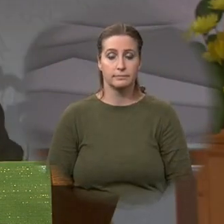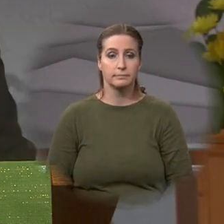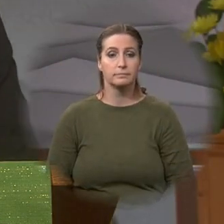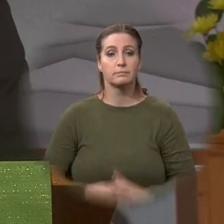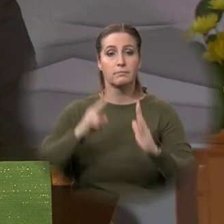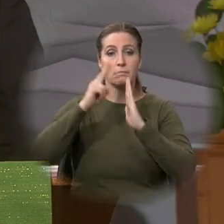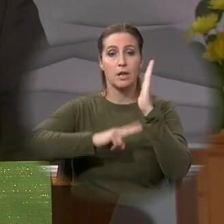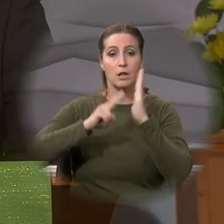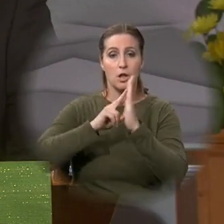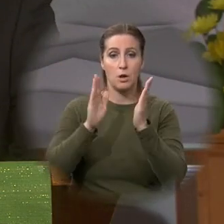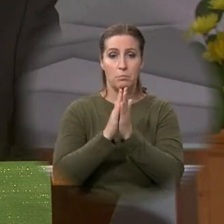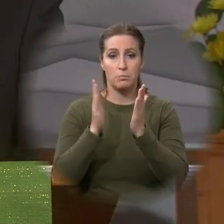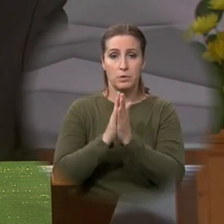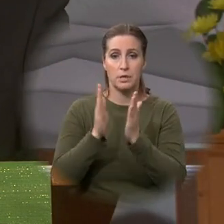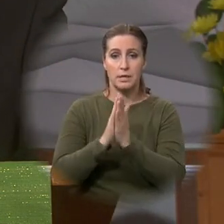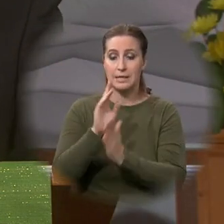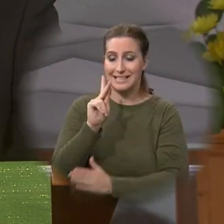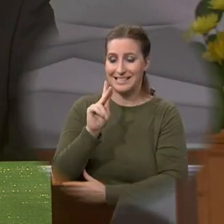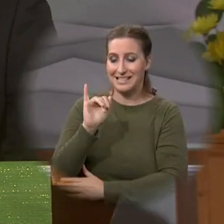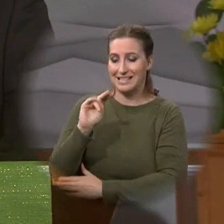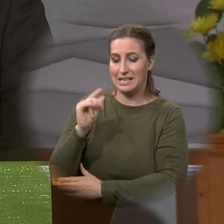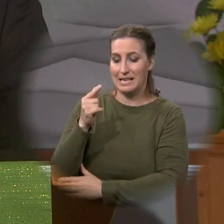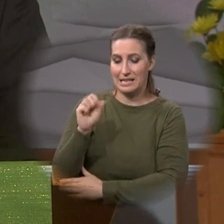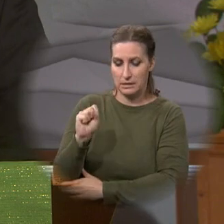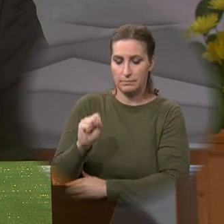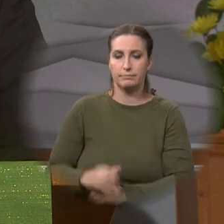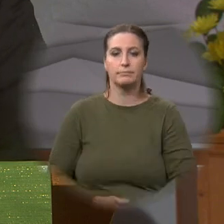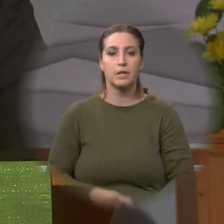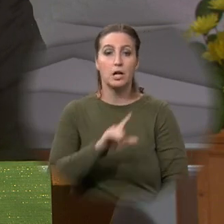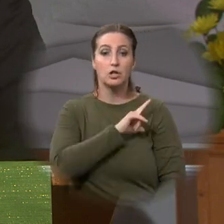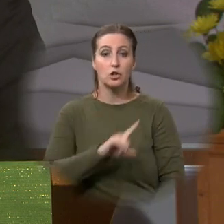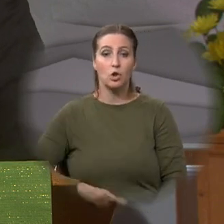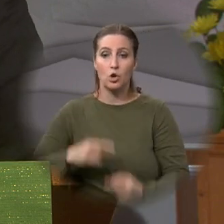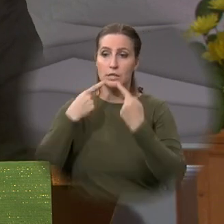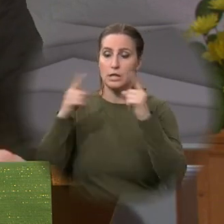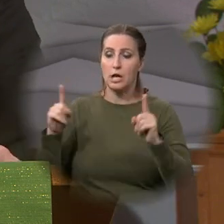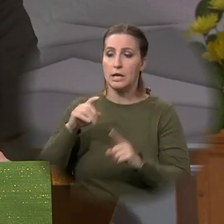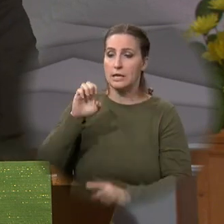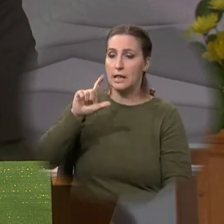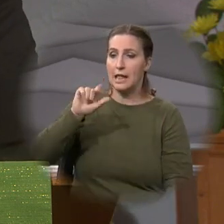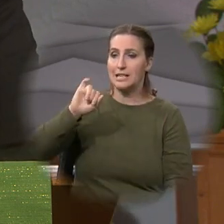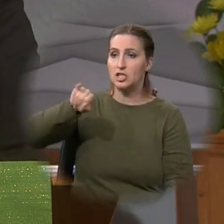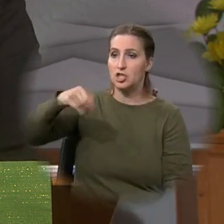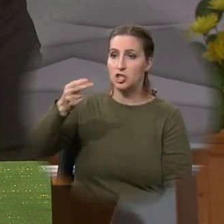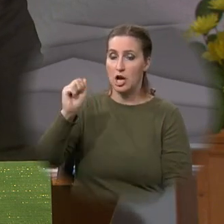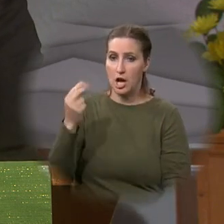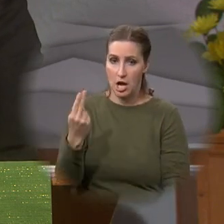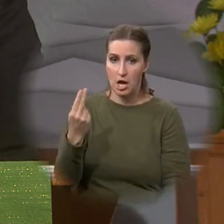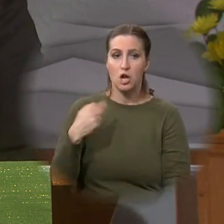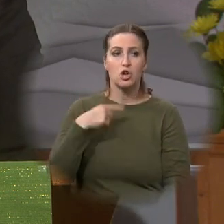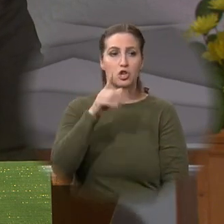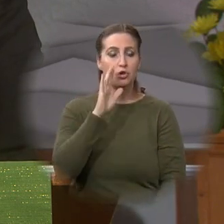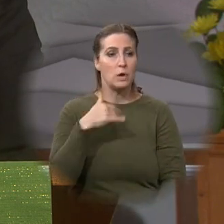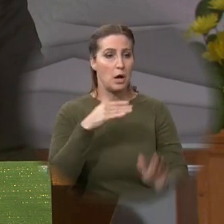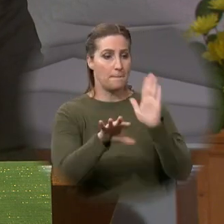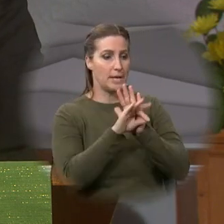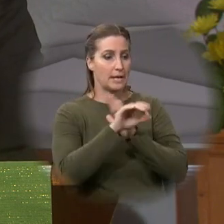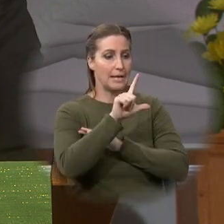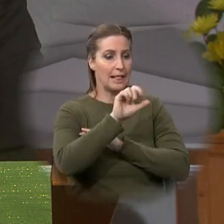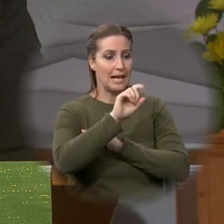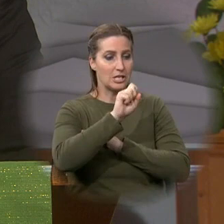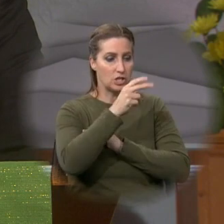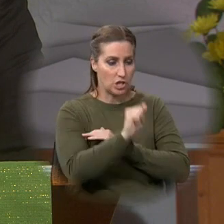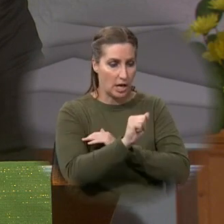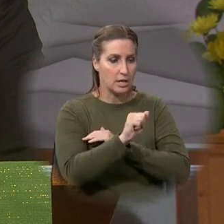A reading from the book of Kings. The Lord said to Elijah, you shall anoint Elisha, son